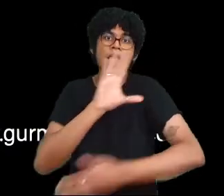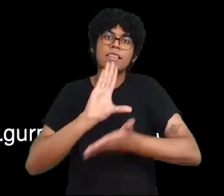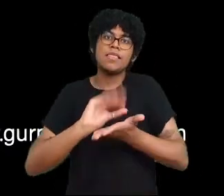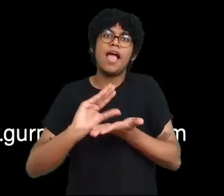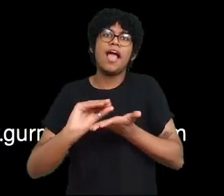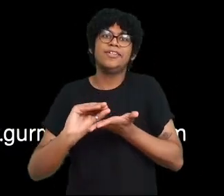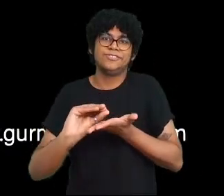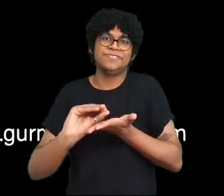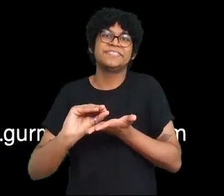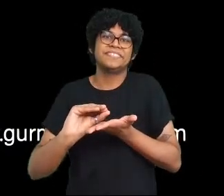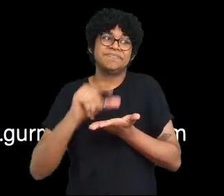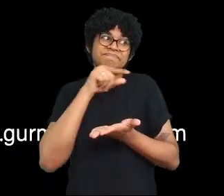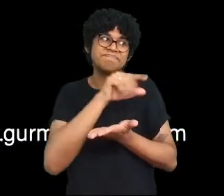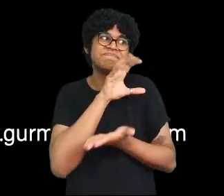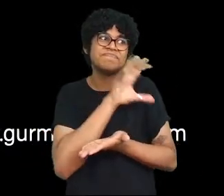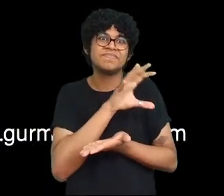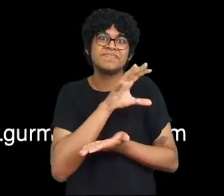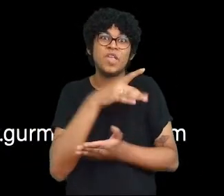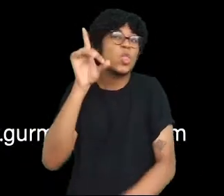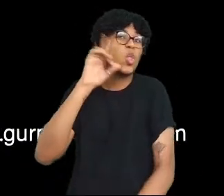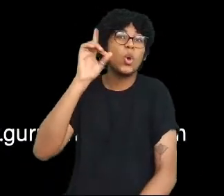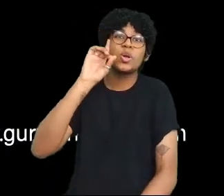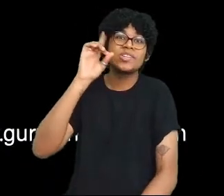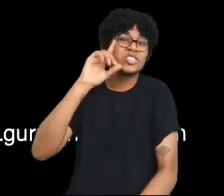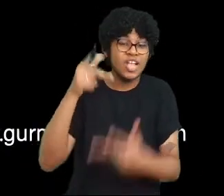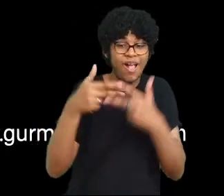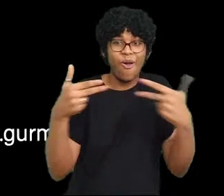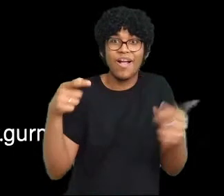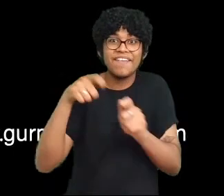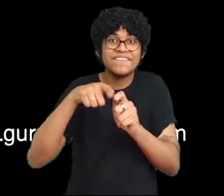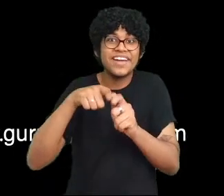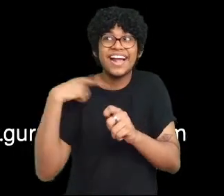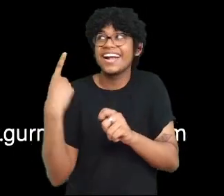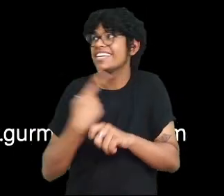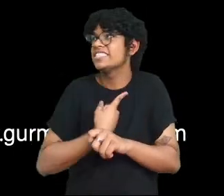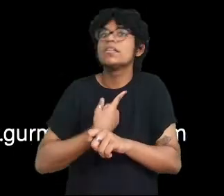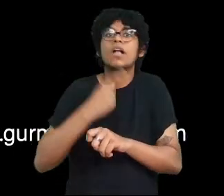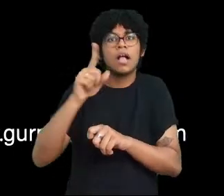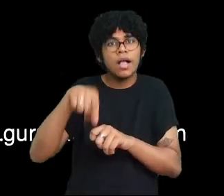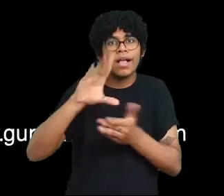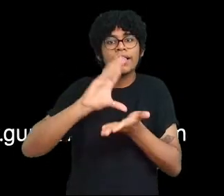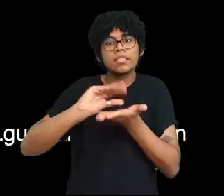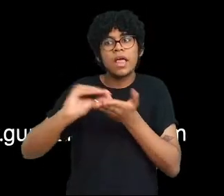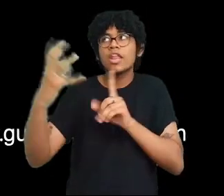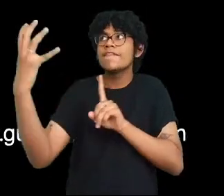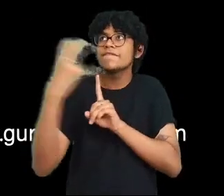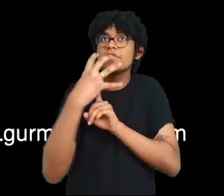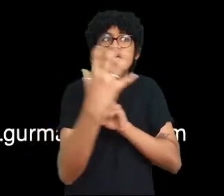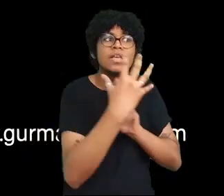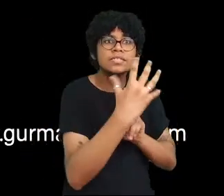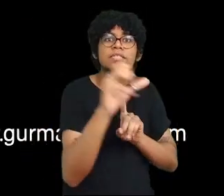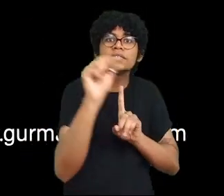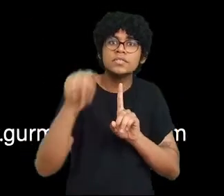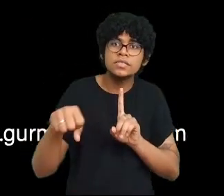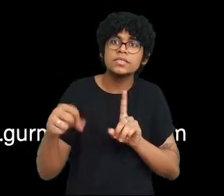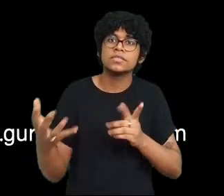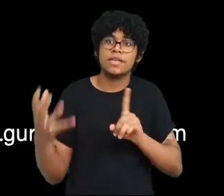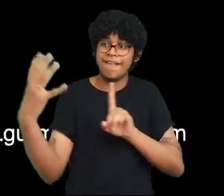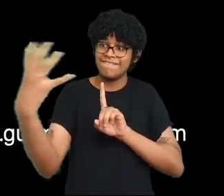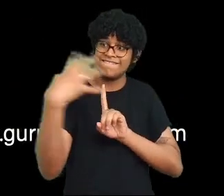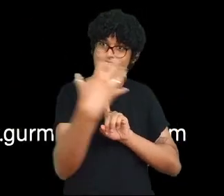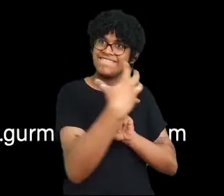affected and captured in data sets means that there are more and more stories that data will empower us to